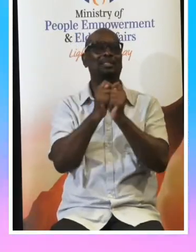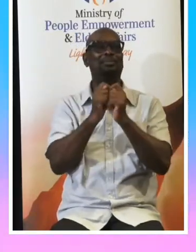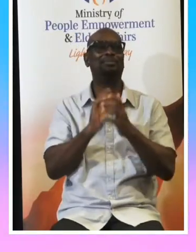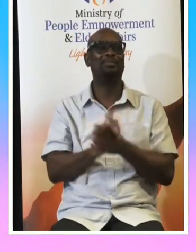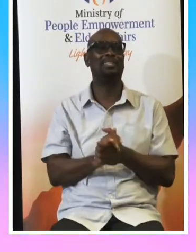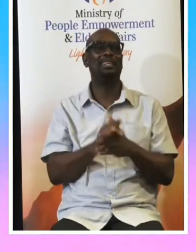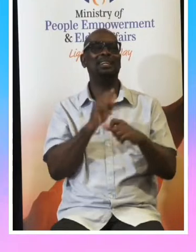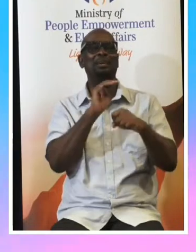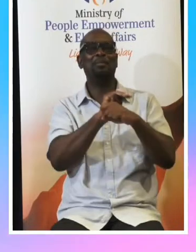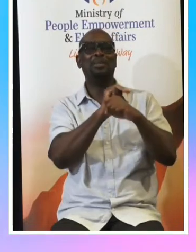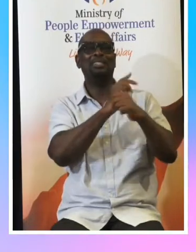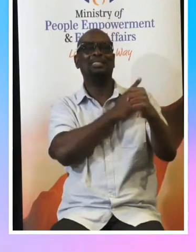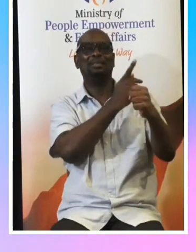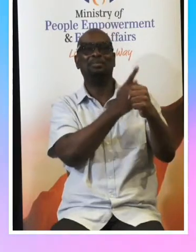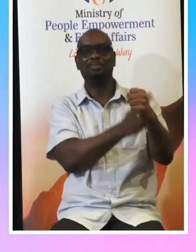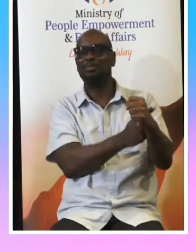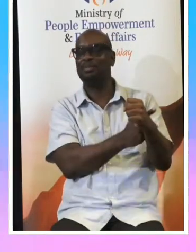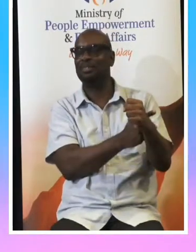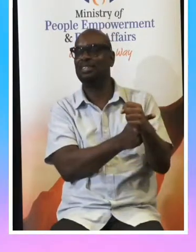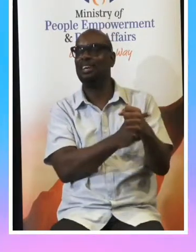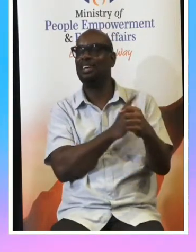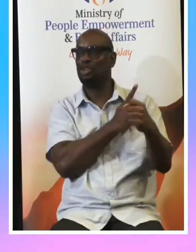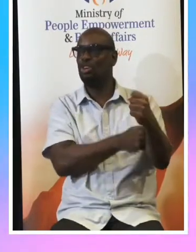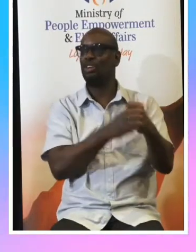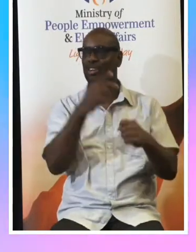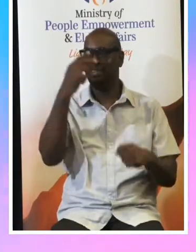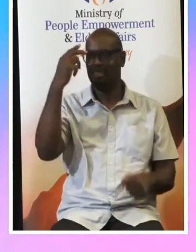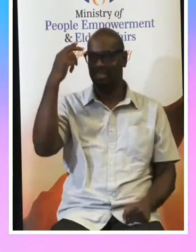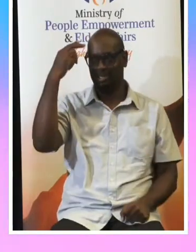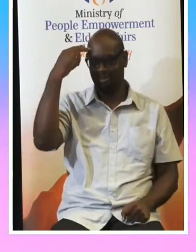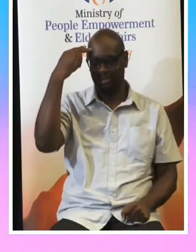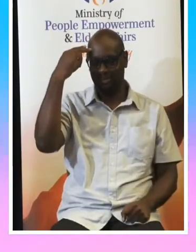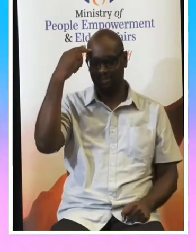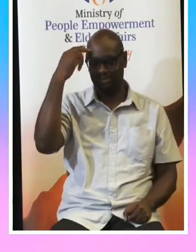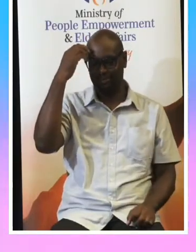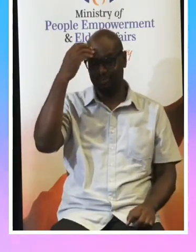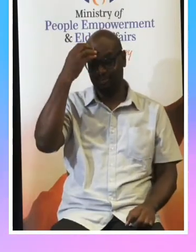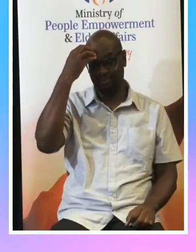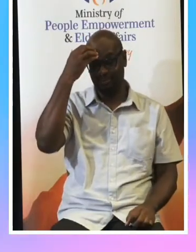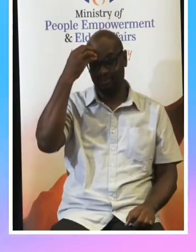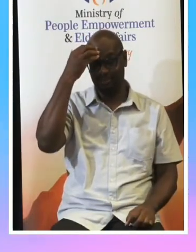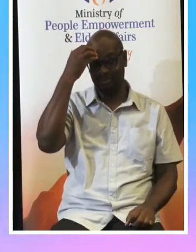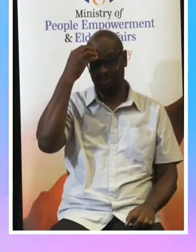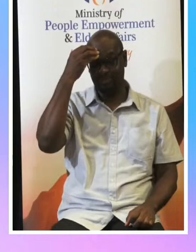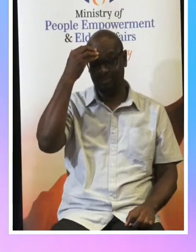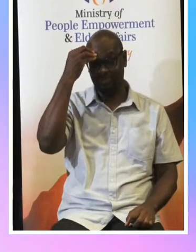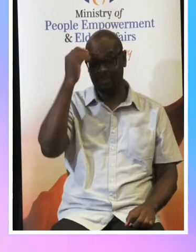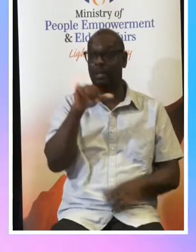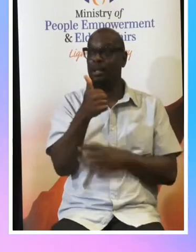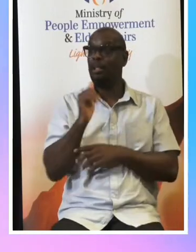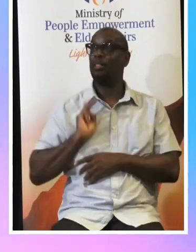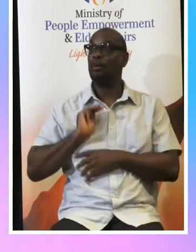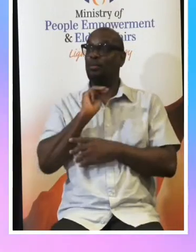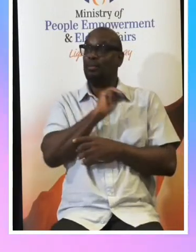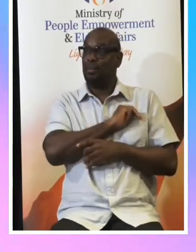Minister of People Empowerment and Elder Affairs, the Honorable Kirk Humphrey, other members of the Cabinet of